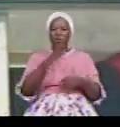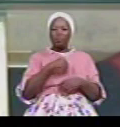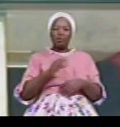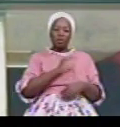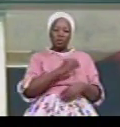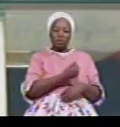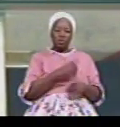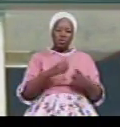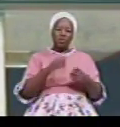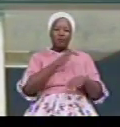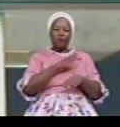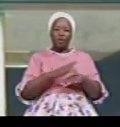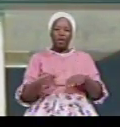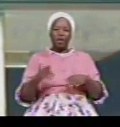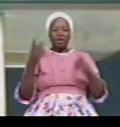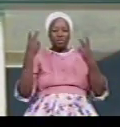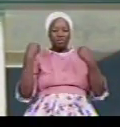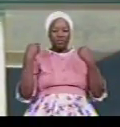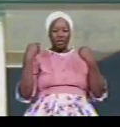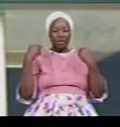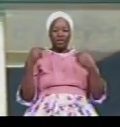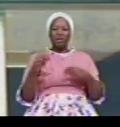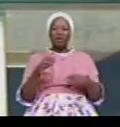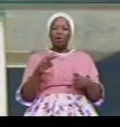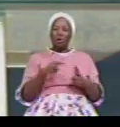vanity, nor sworn